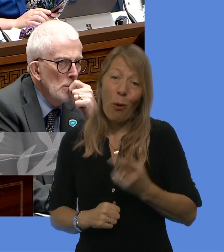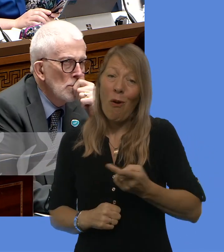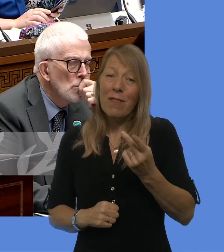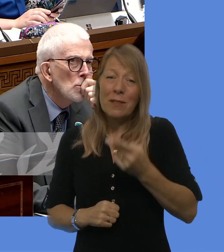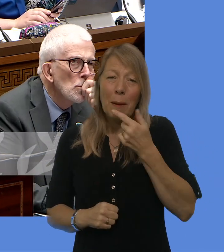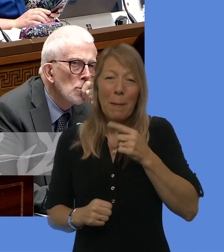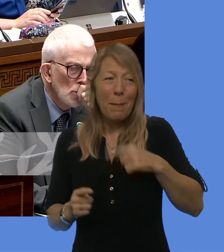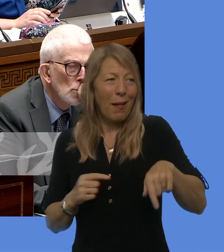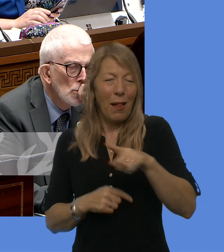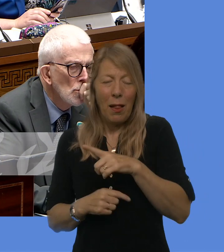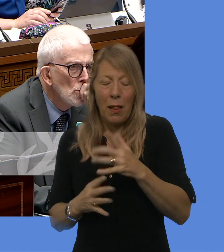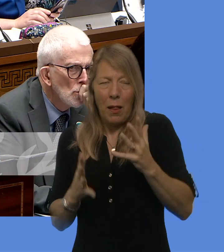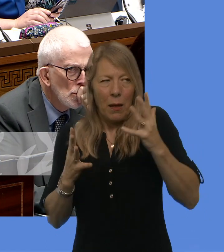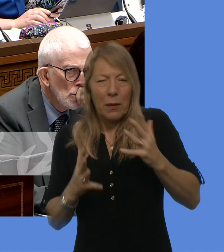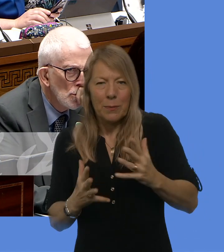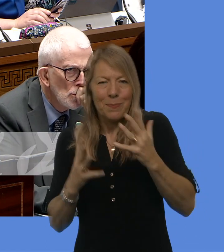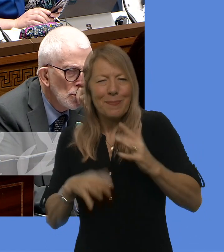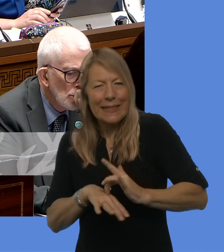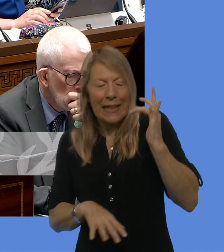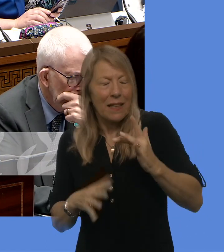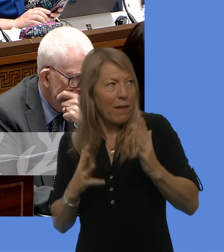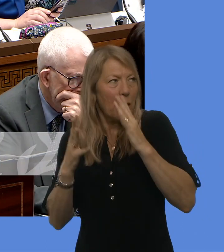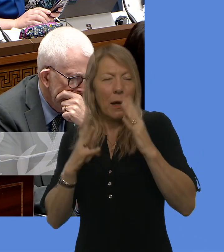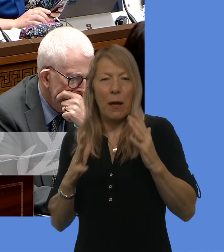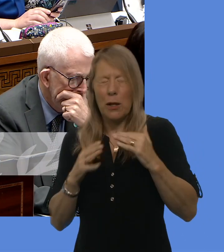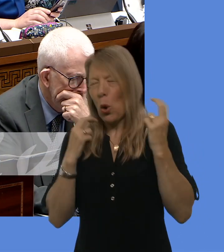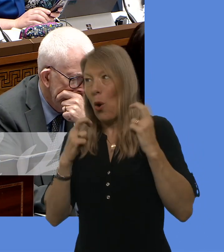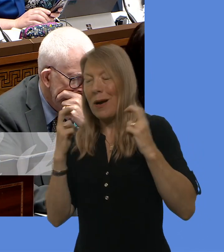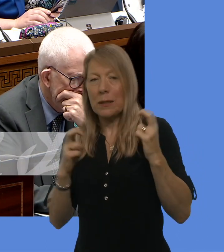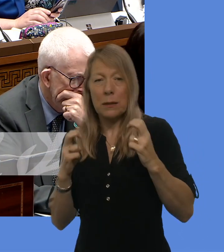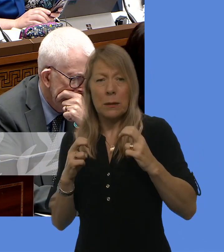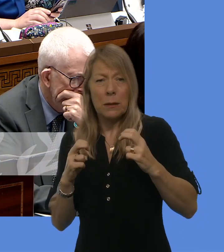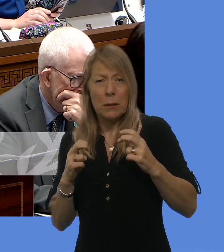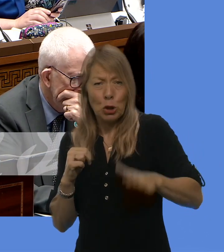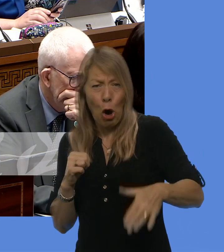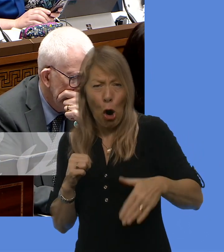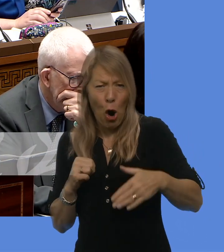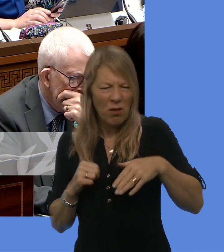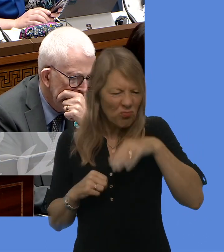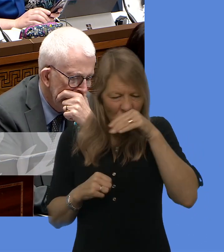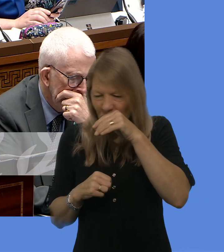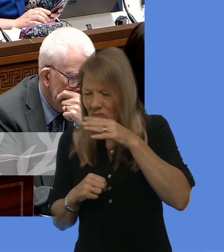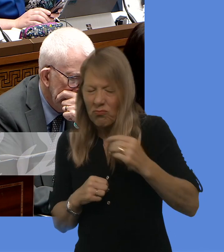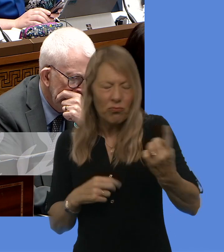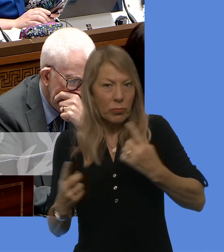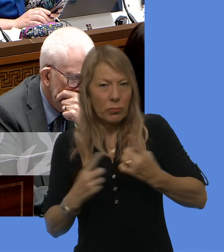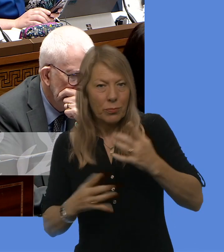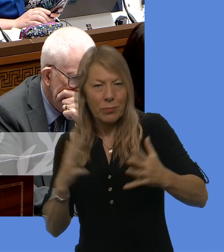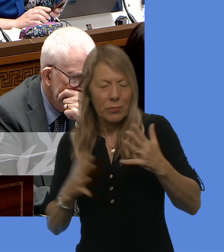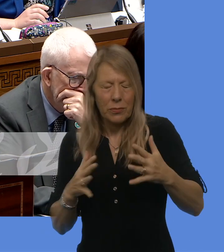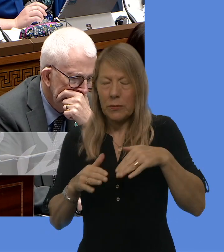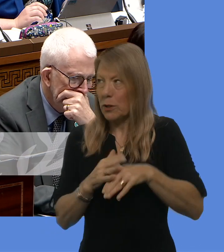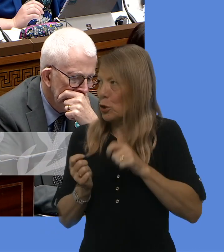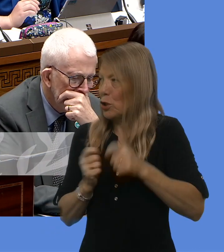The noise, the sniffer dogs, the change of environment can be quite stressful. And